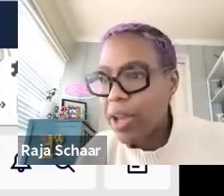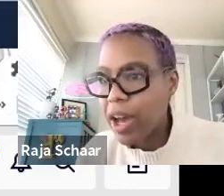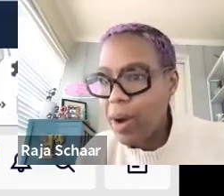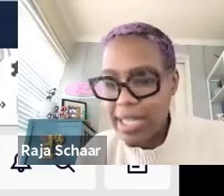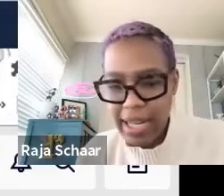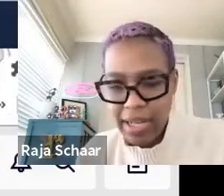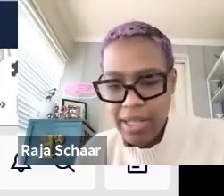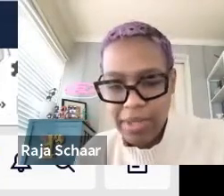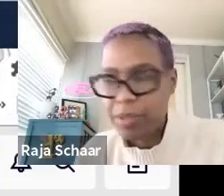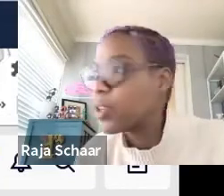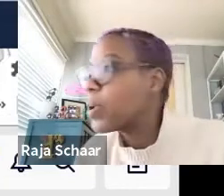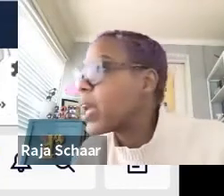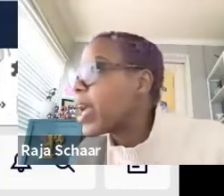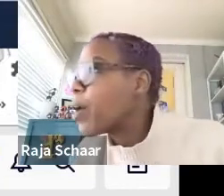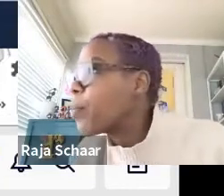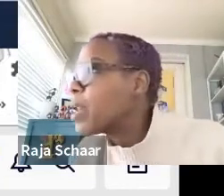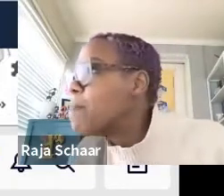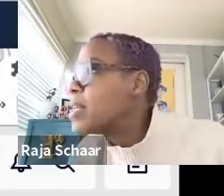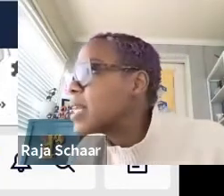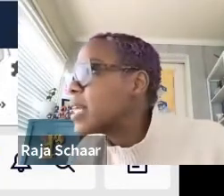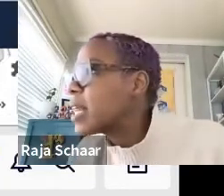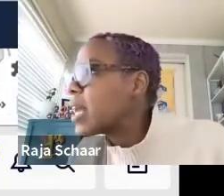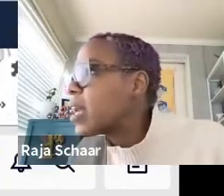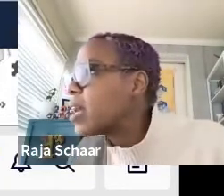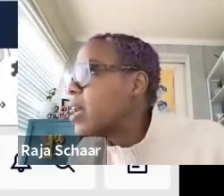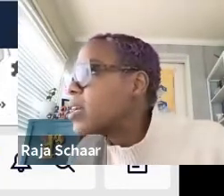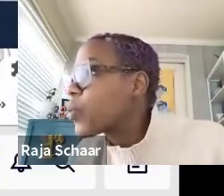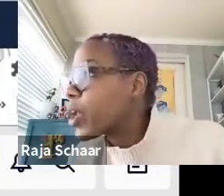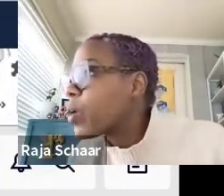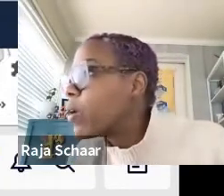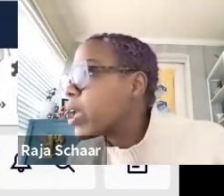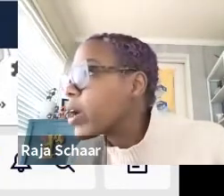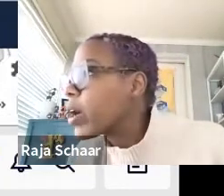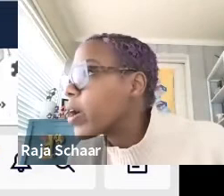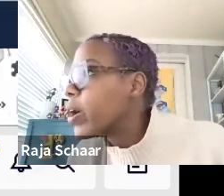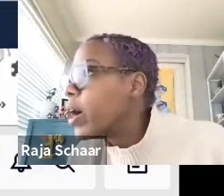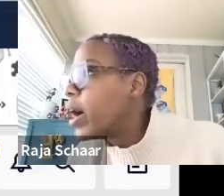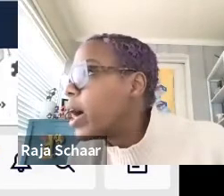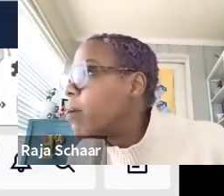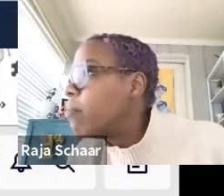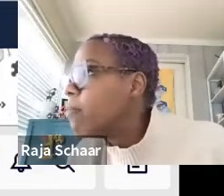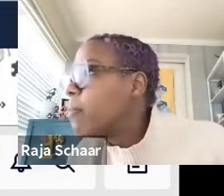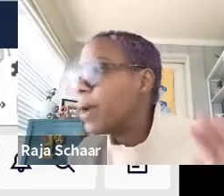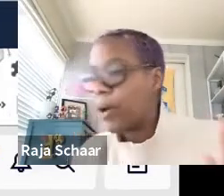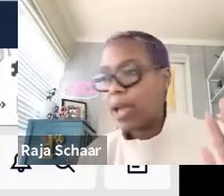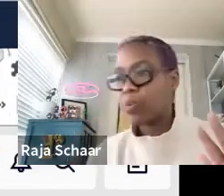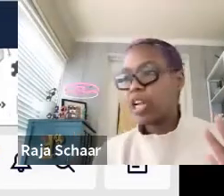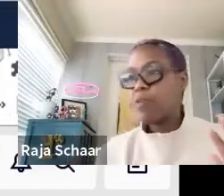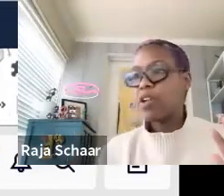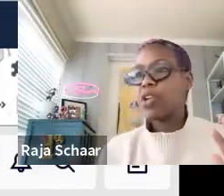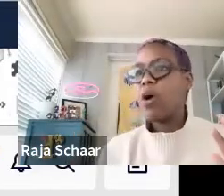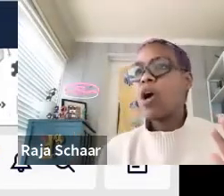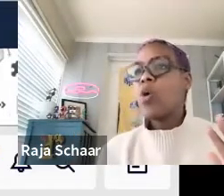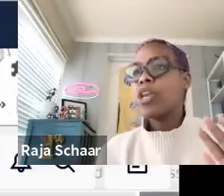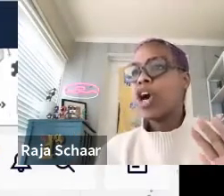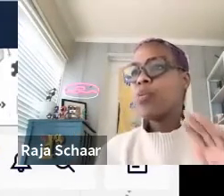There we go. I did. I was able to do it. Yay. I hope I didn't miss anything critical here. But okay, so we're going to move